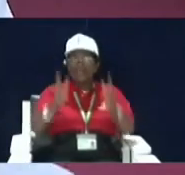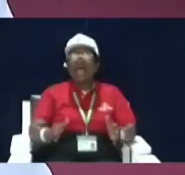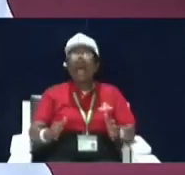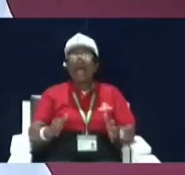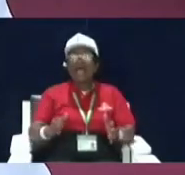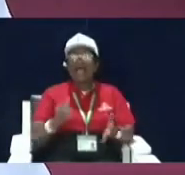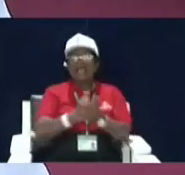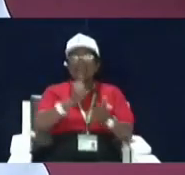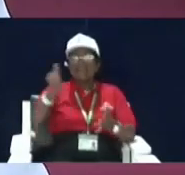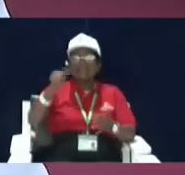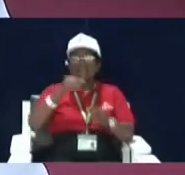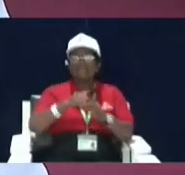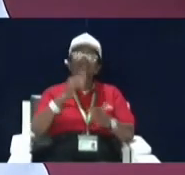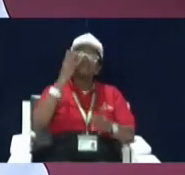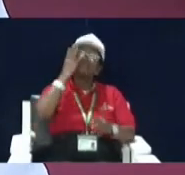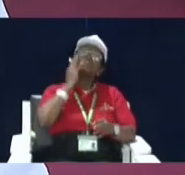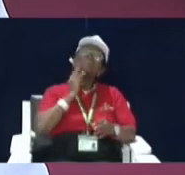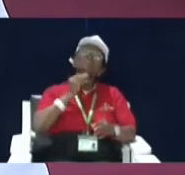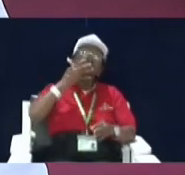In Yoruba,